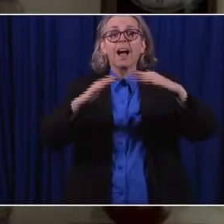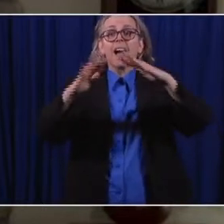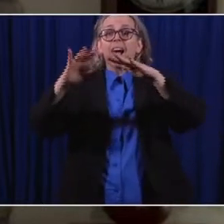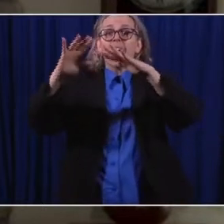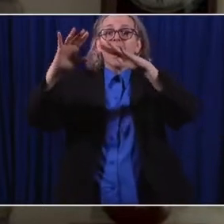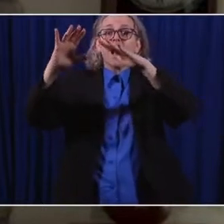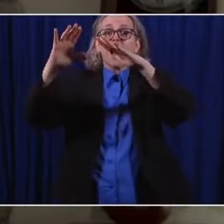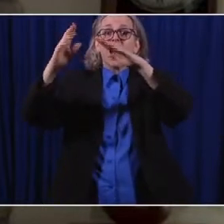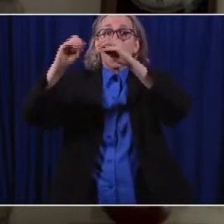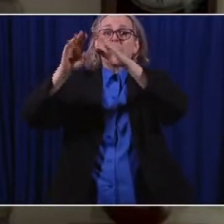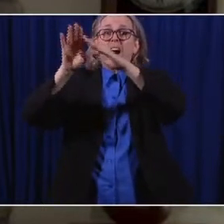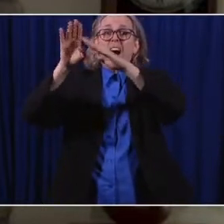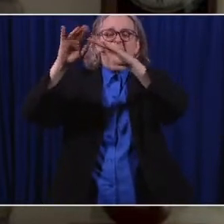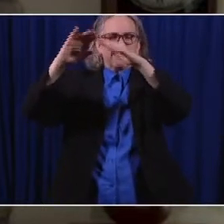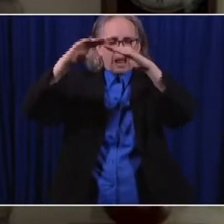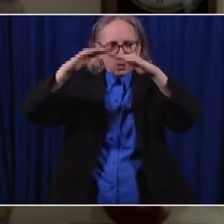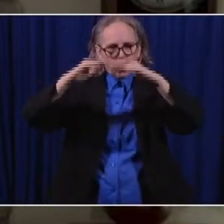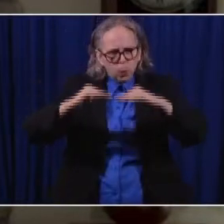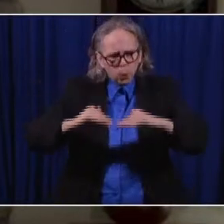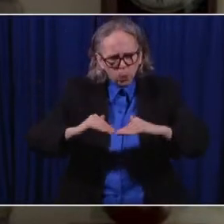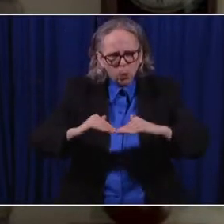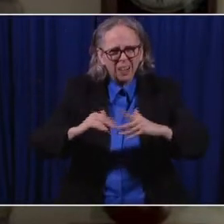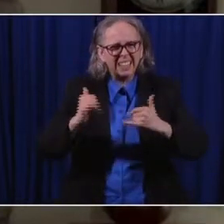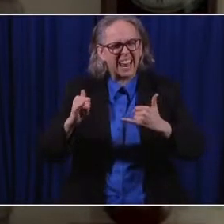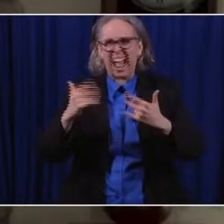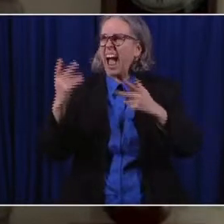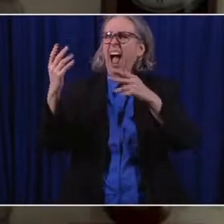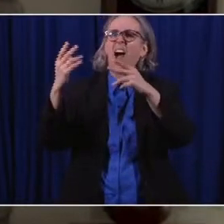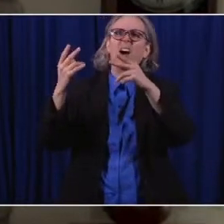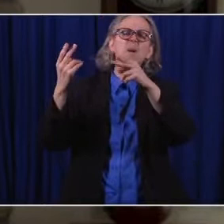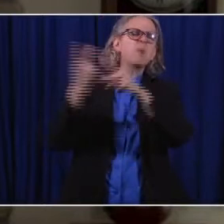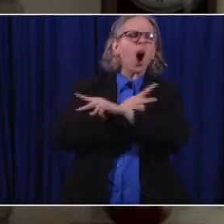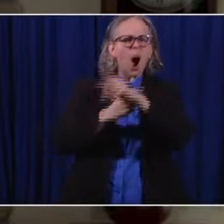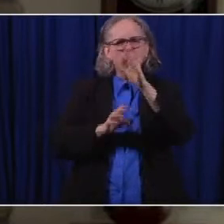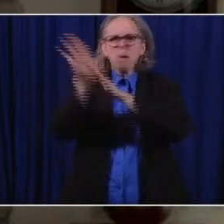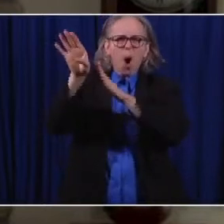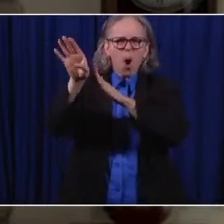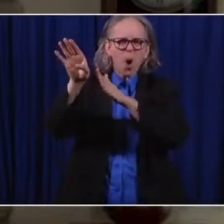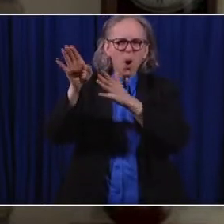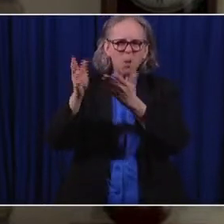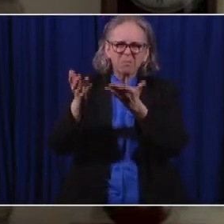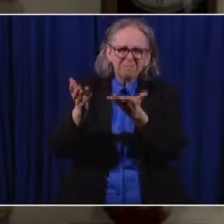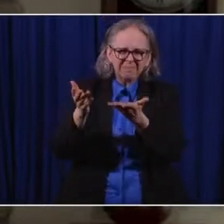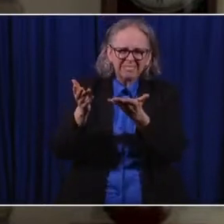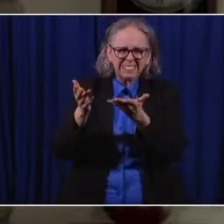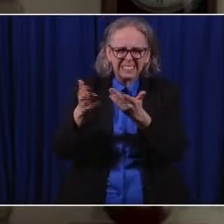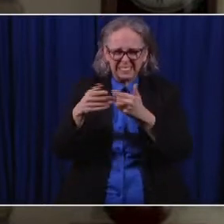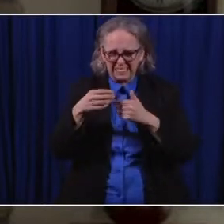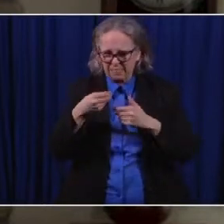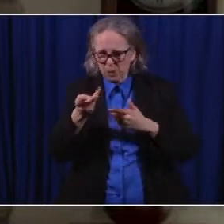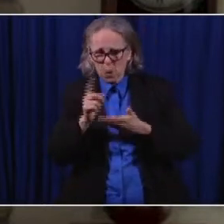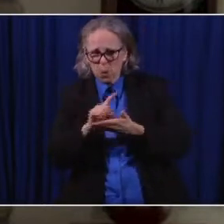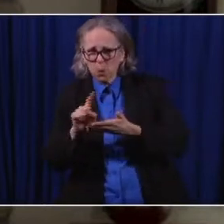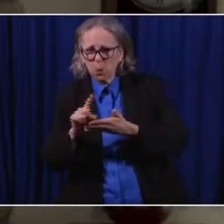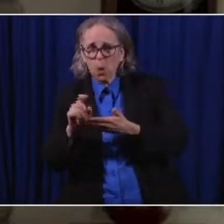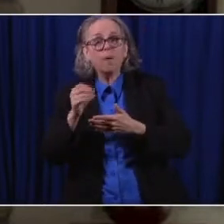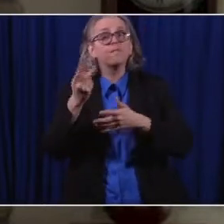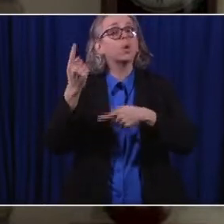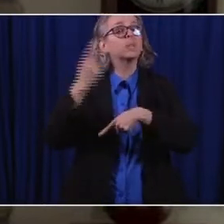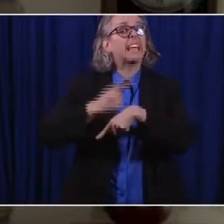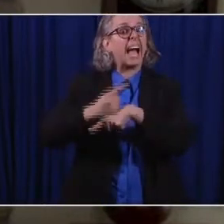been in regard to this virus. So, the next few days are absolutely critical. We saw a